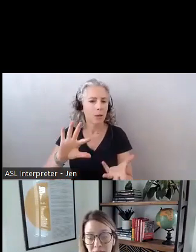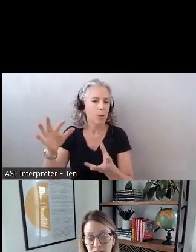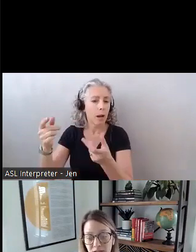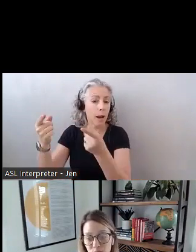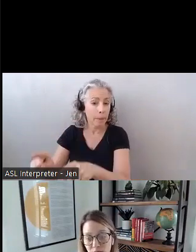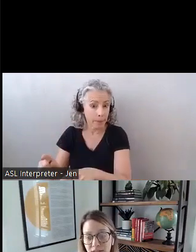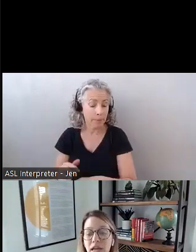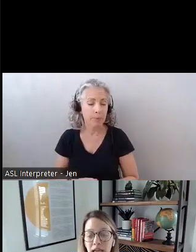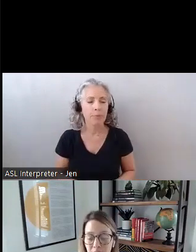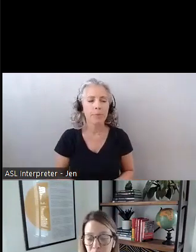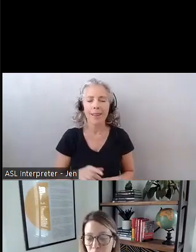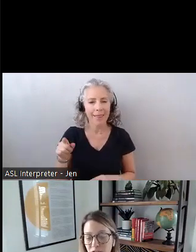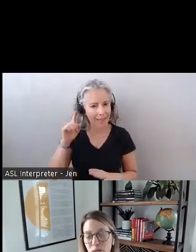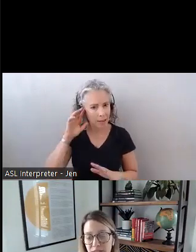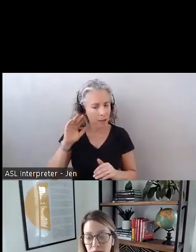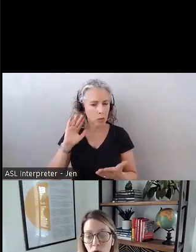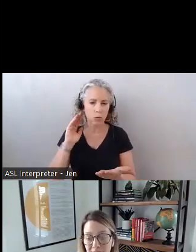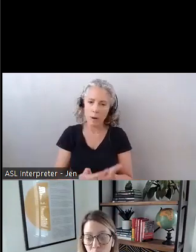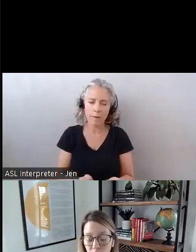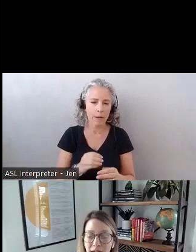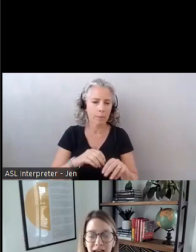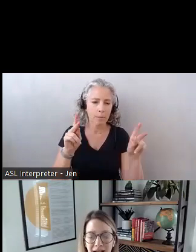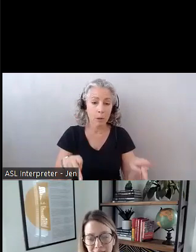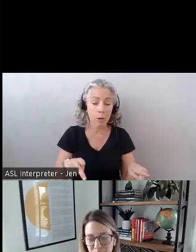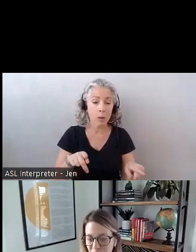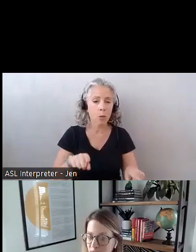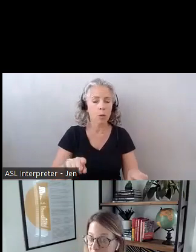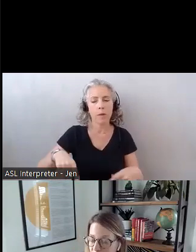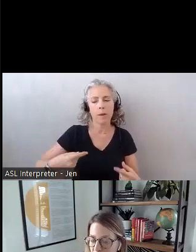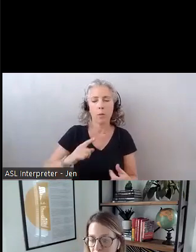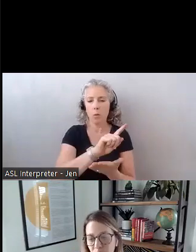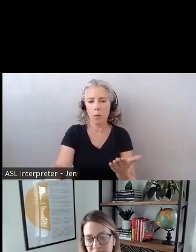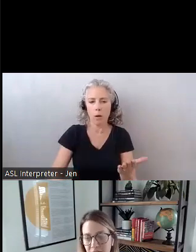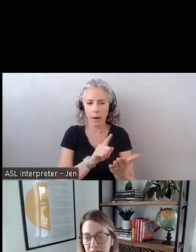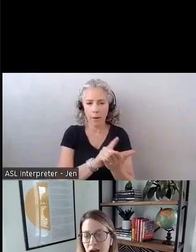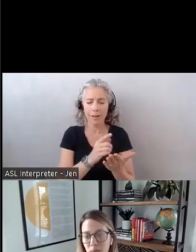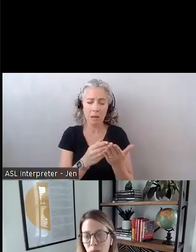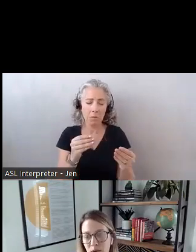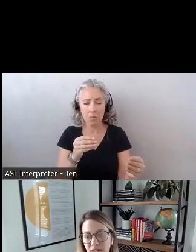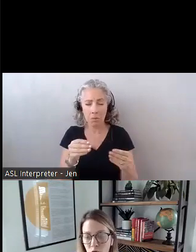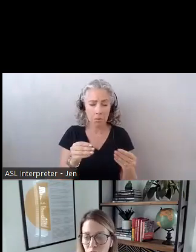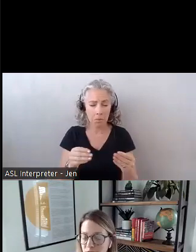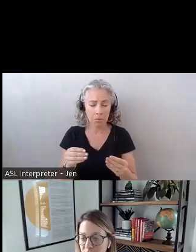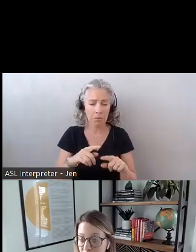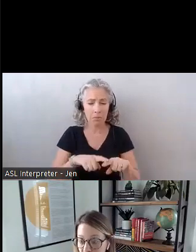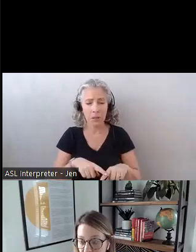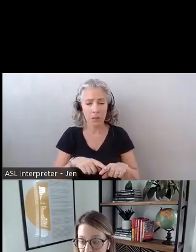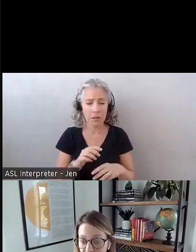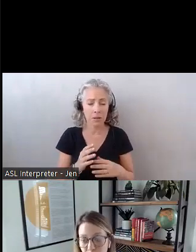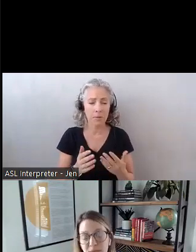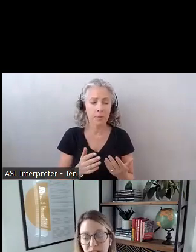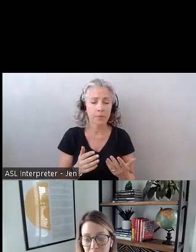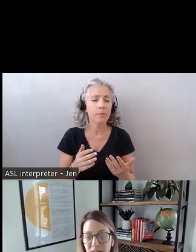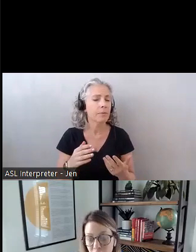they are expected to arrive in person within 1 hour. There's some flexibilities with that within rural and